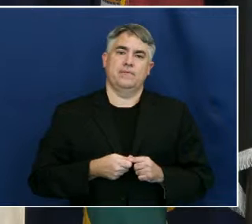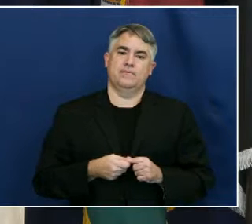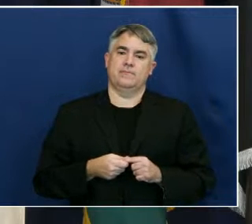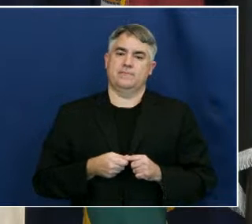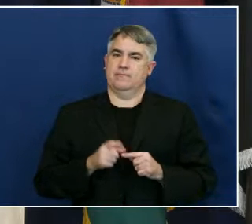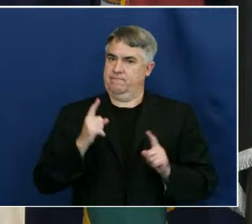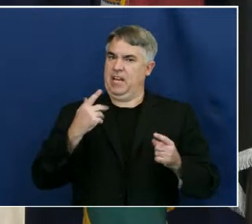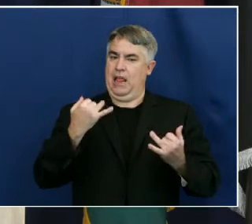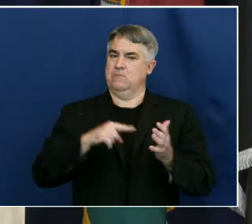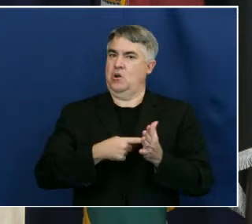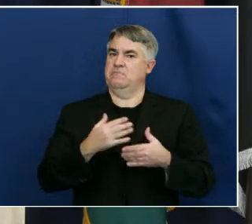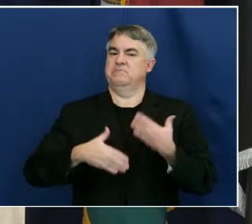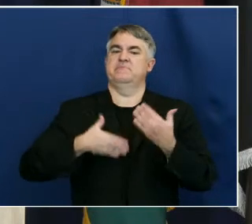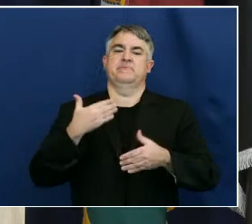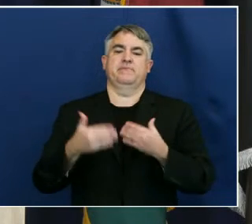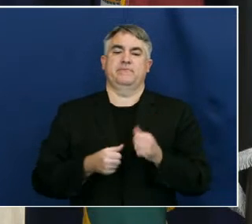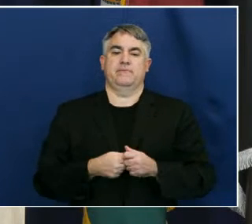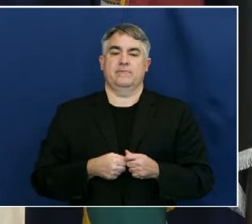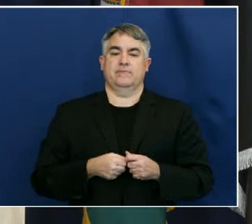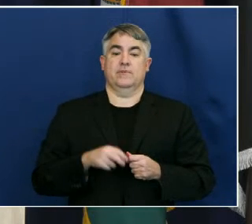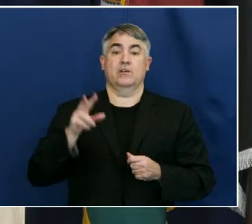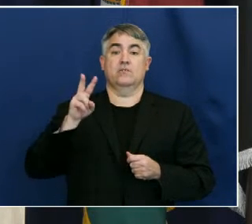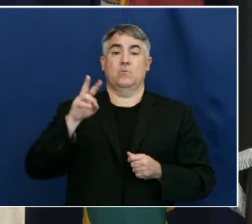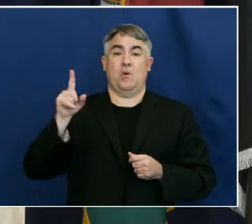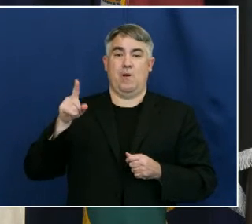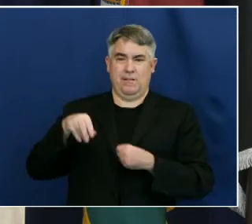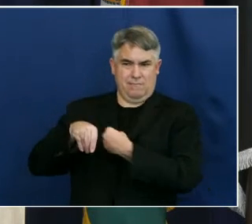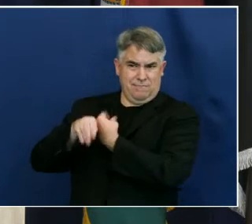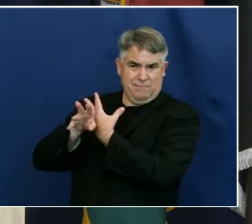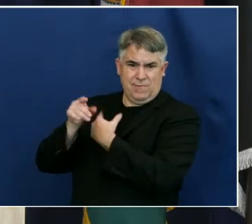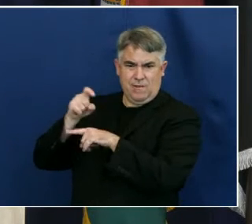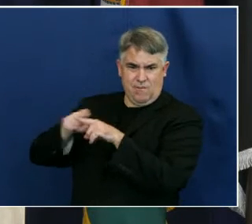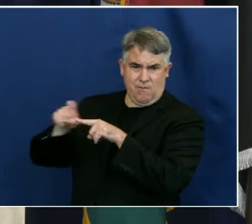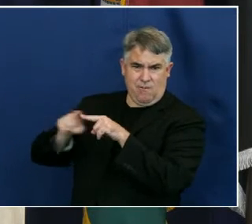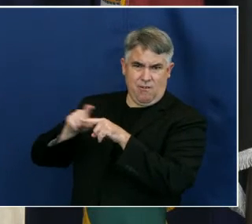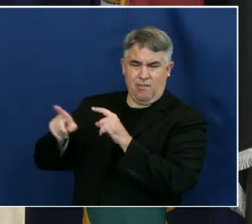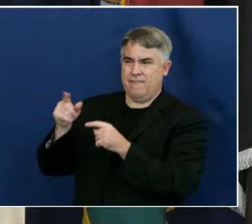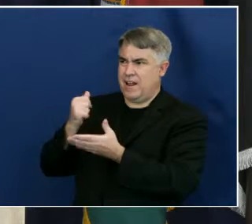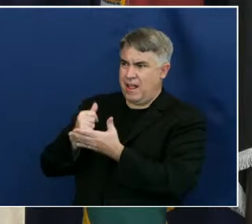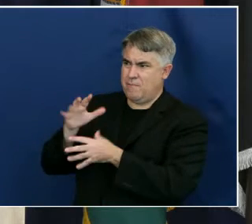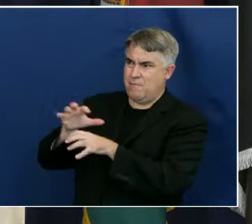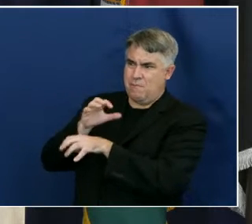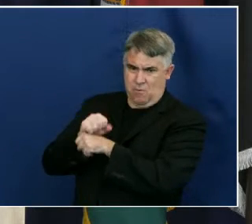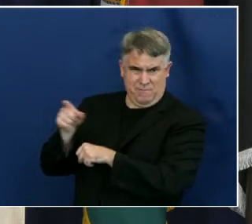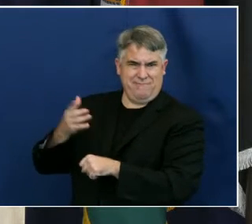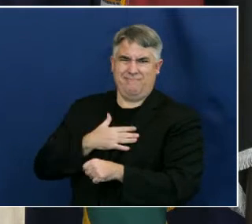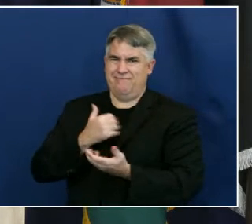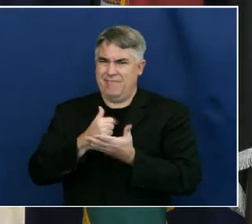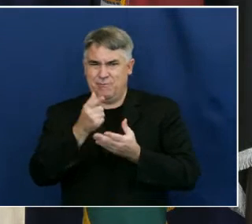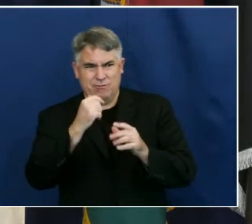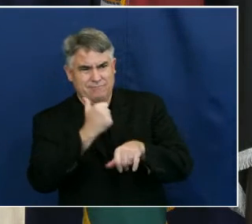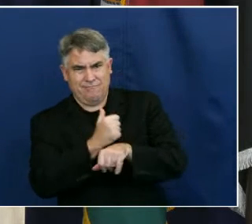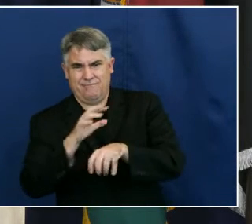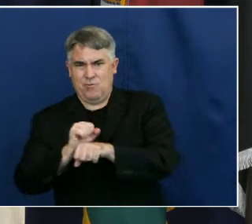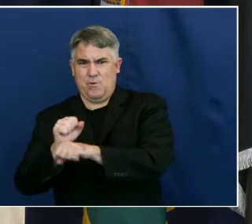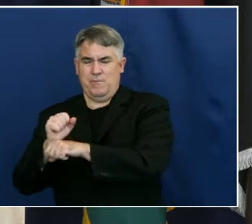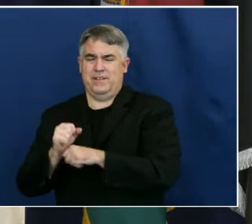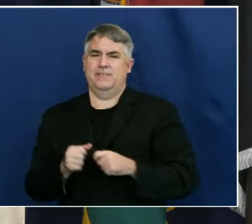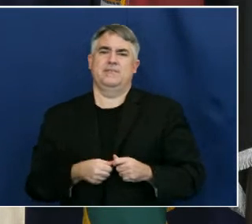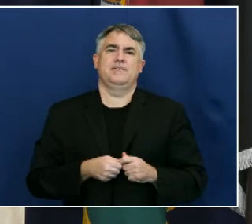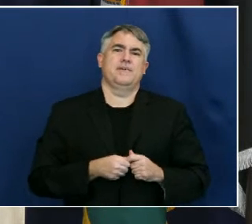to function to ensure that we are able to fill out the appointments for our communities as well.